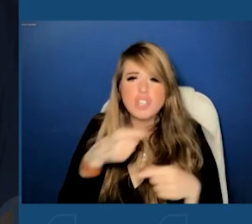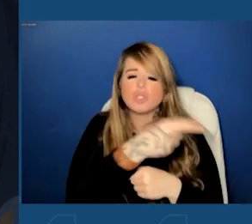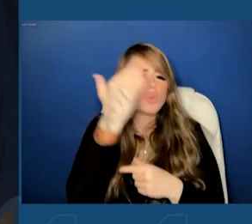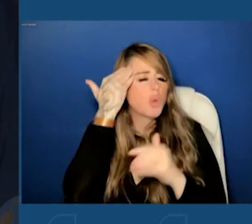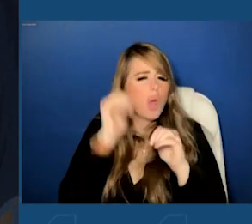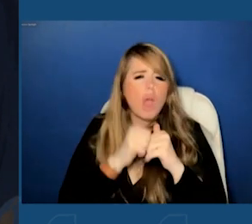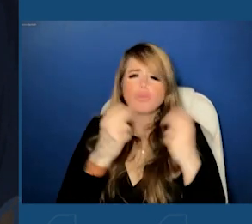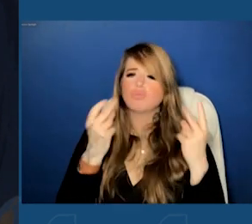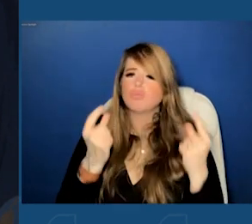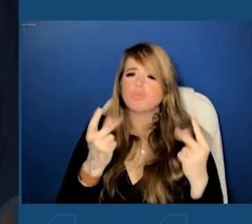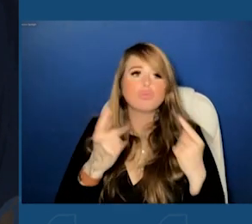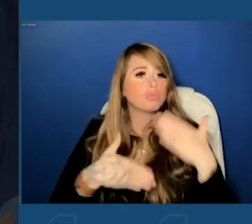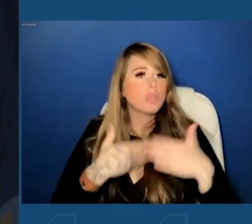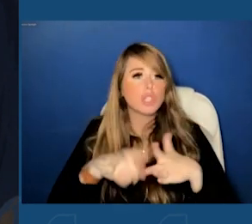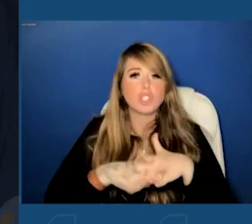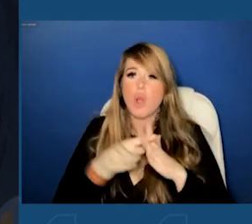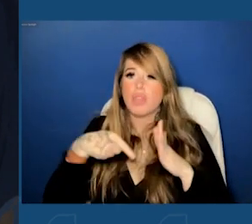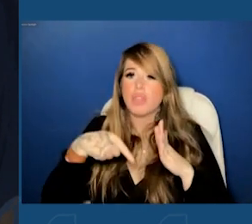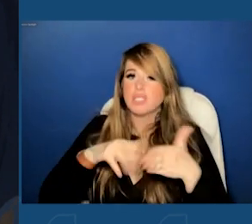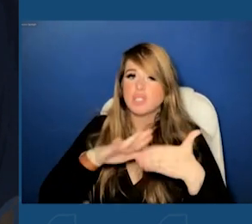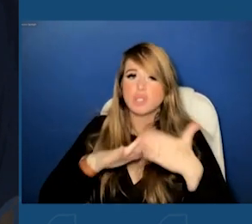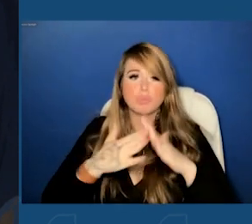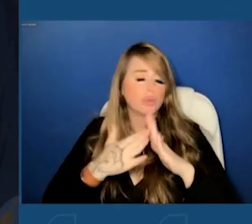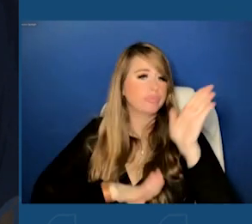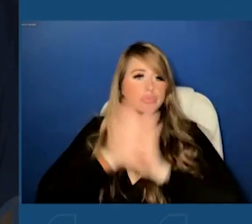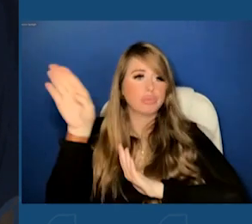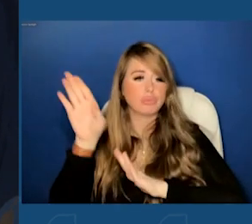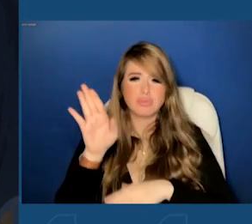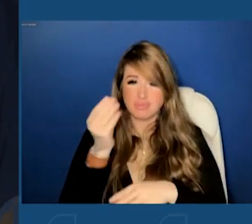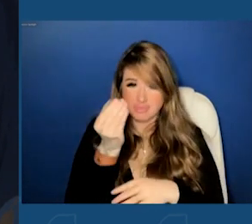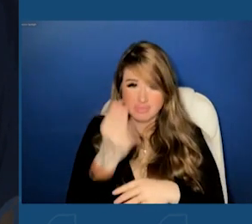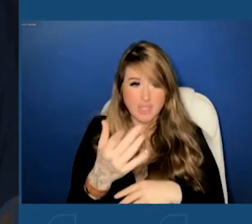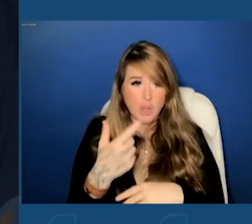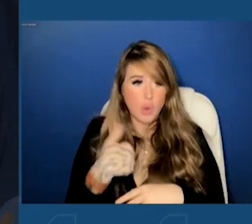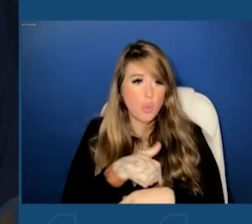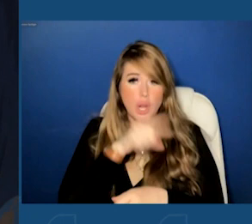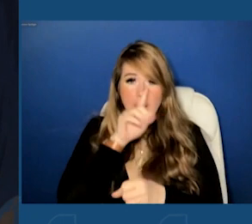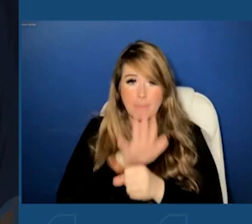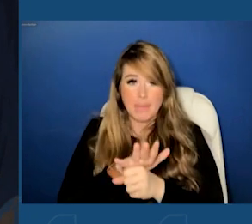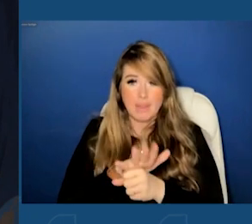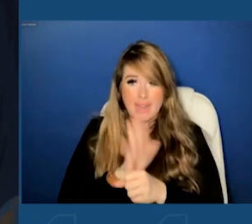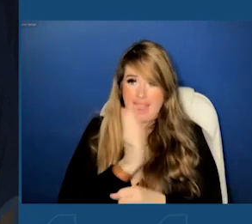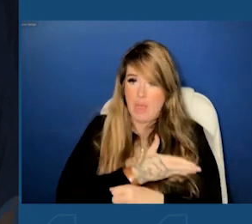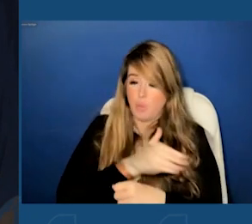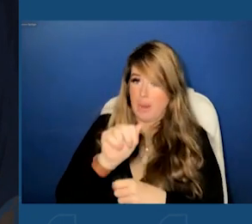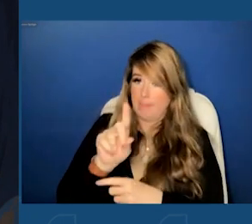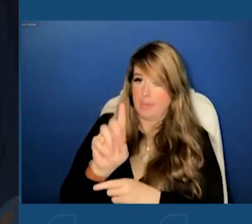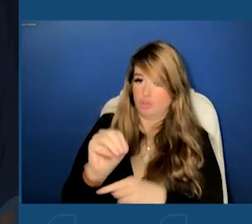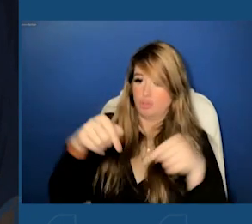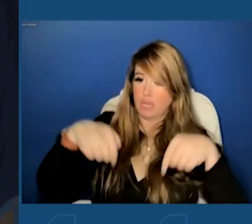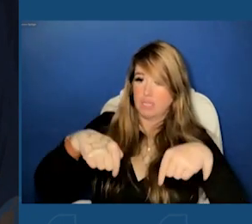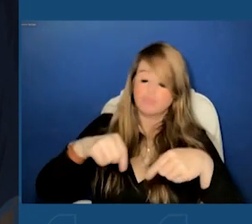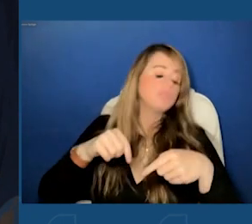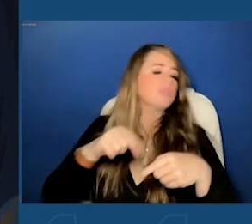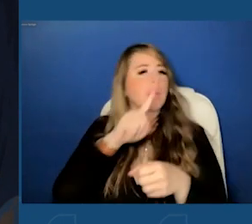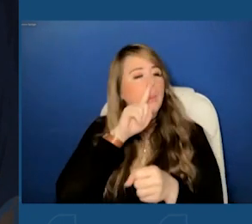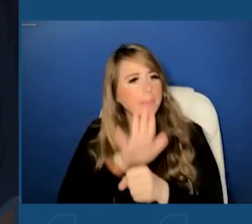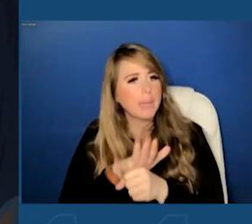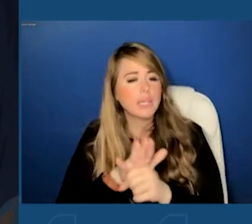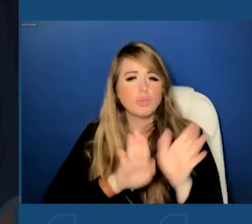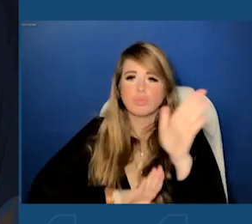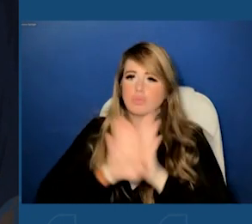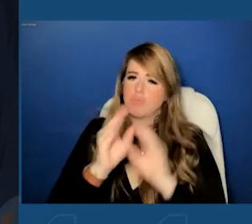this community. We're committed, our administration's committed to building on that partnership. The